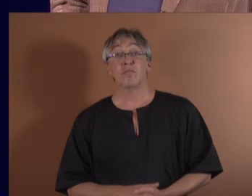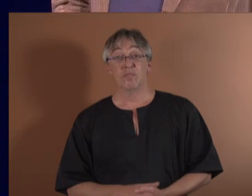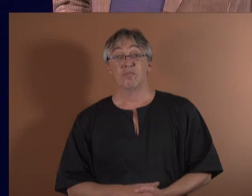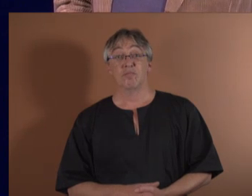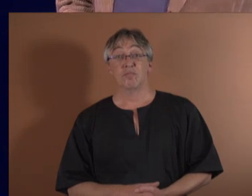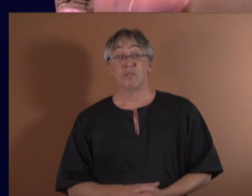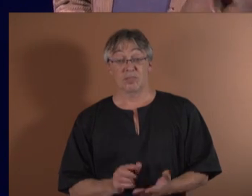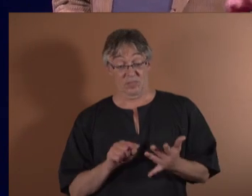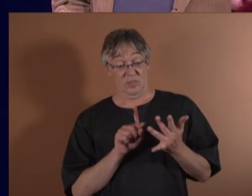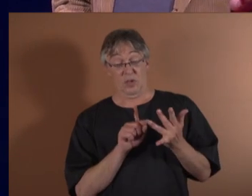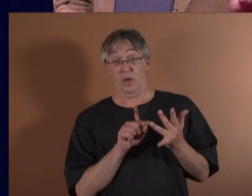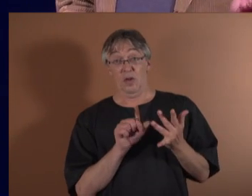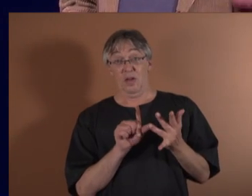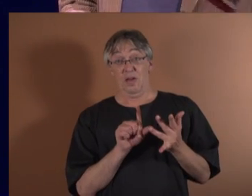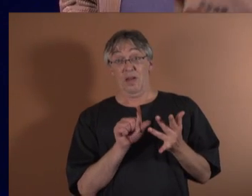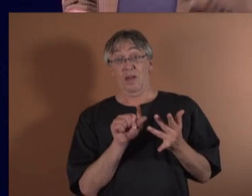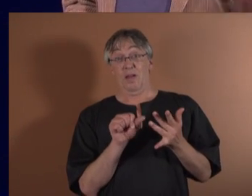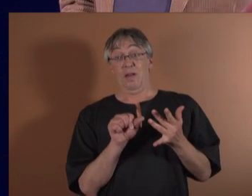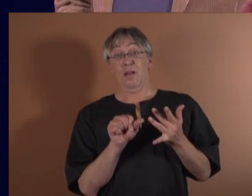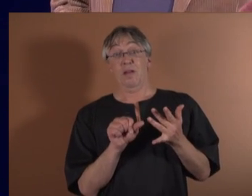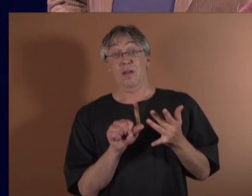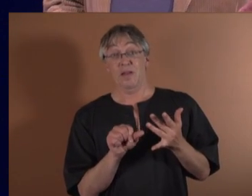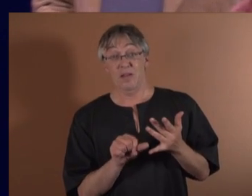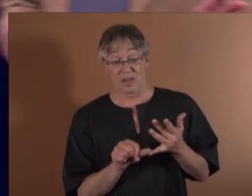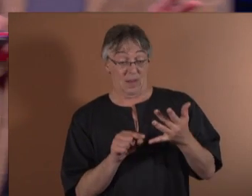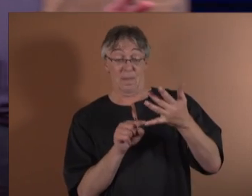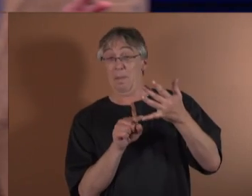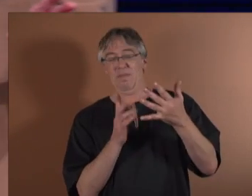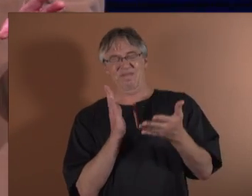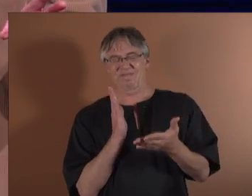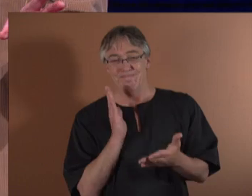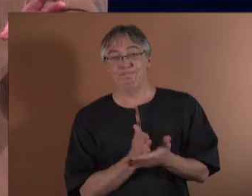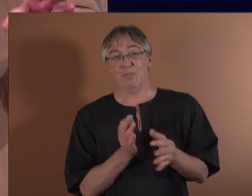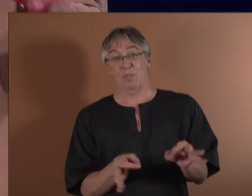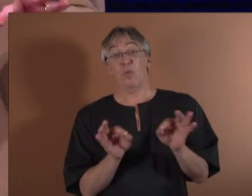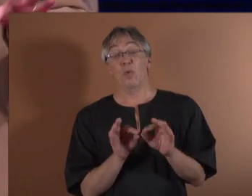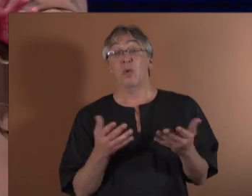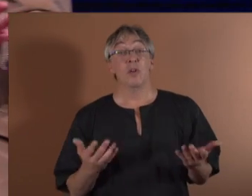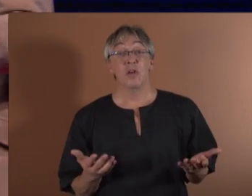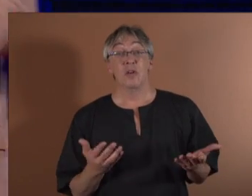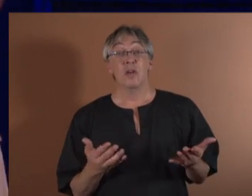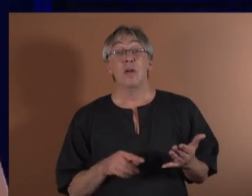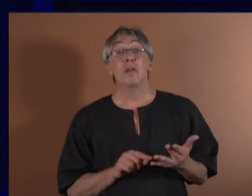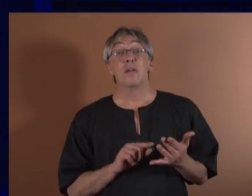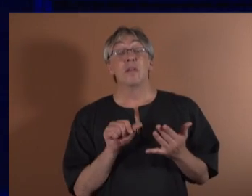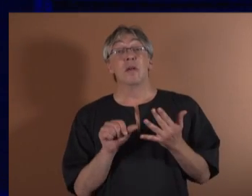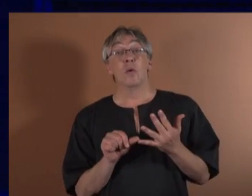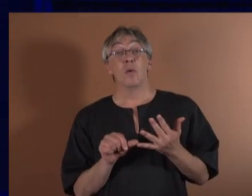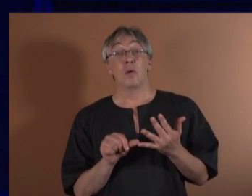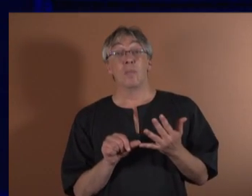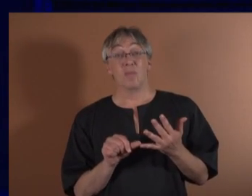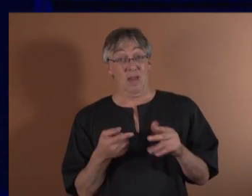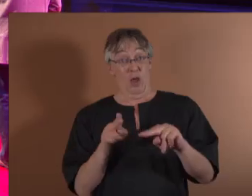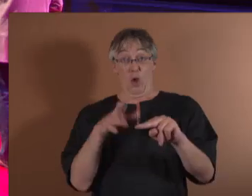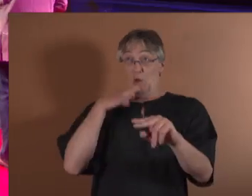Now, what do you naturally do? And this may be the most important piece of the natural planning model. Now what you do, assuming you want to have something